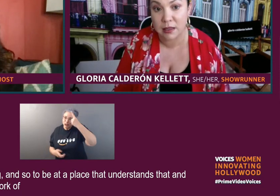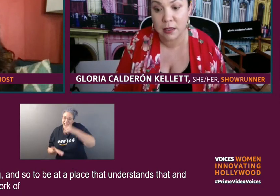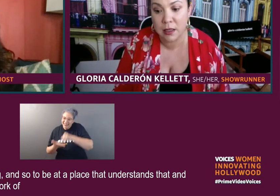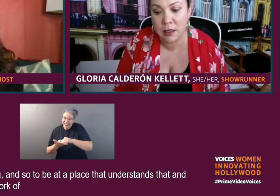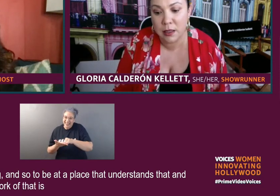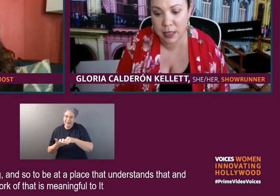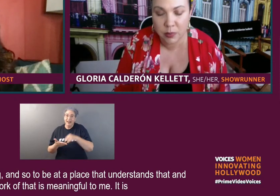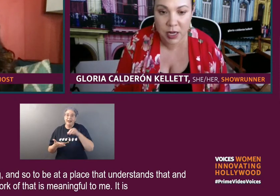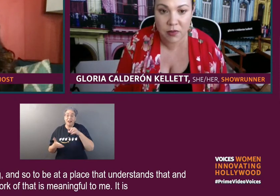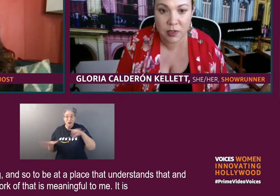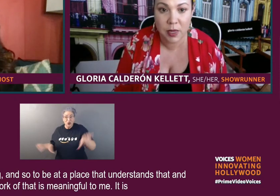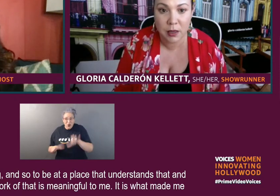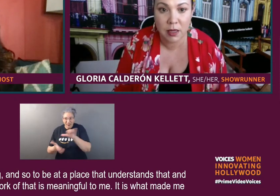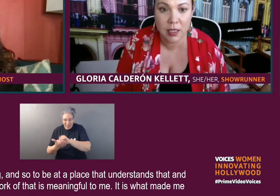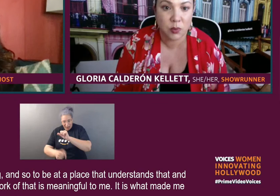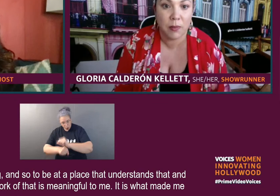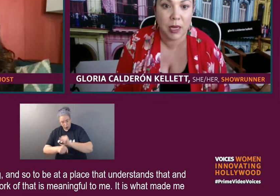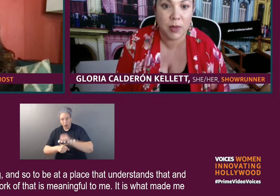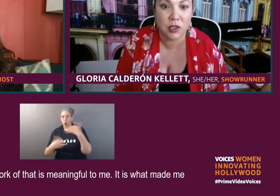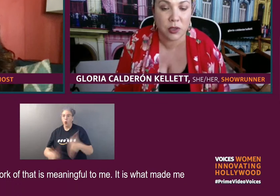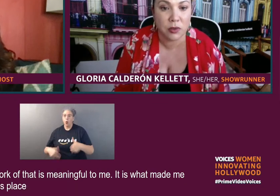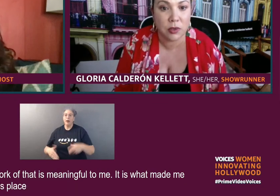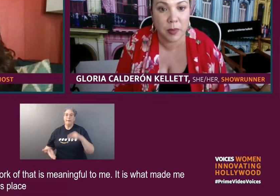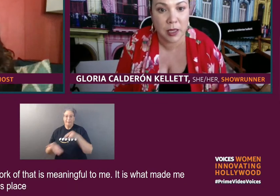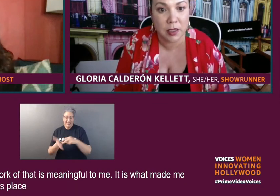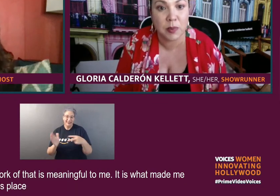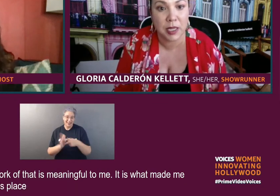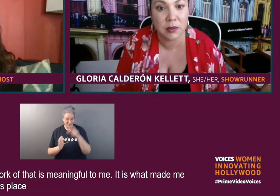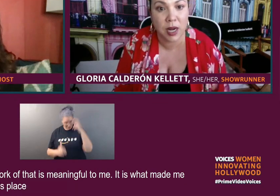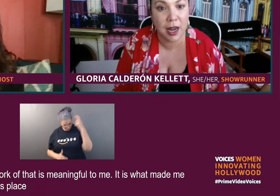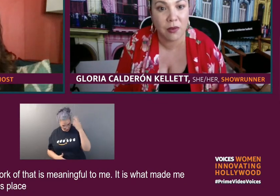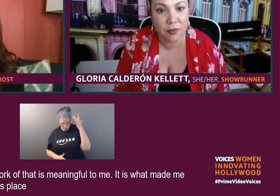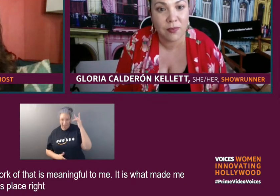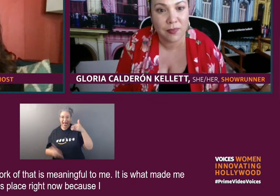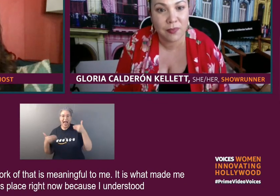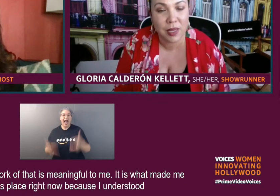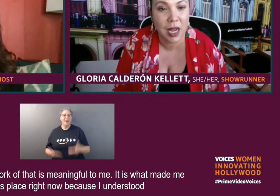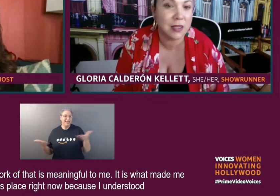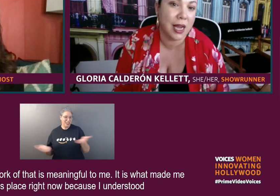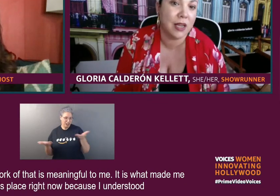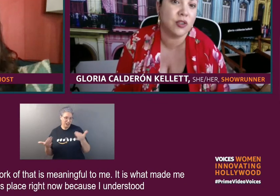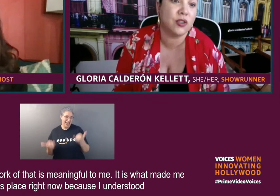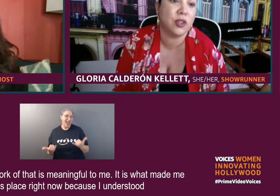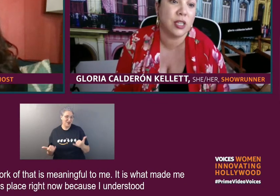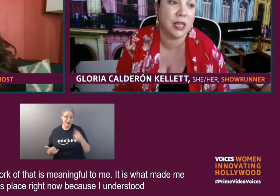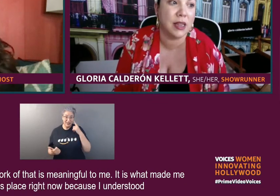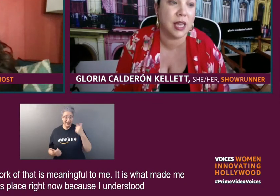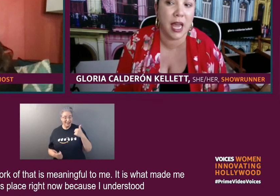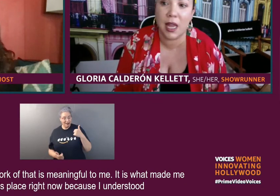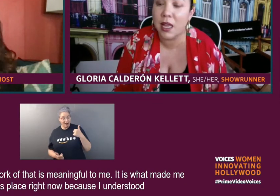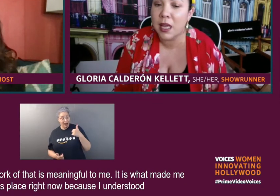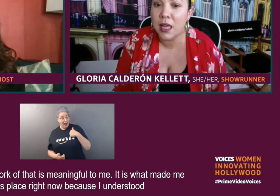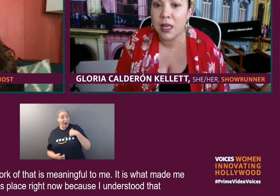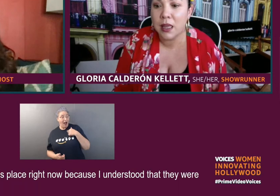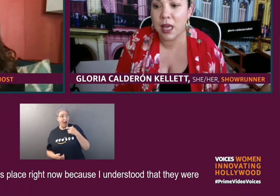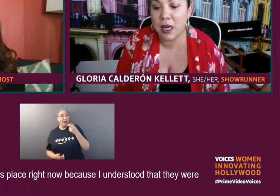work of that is meaningful to me. It is what made me choose to be at this place right now, because I understood